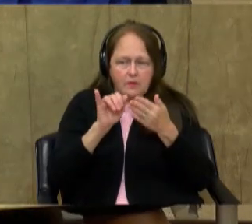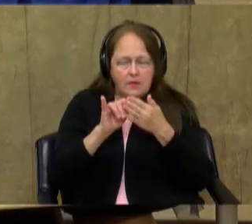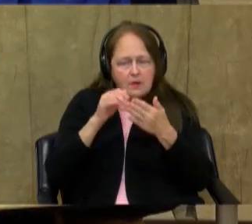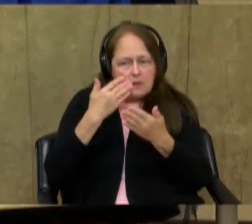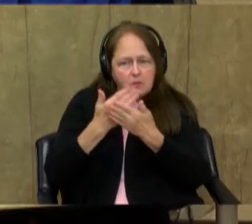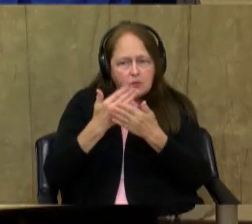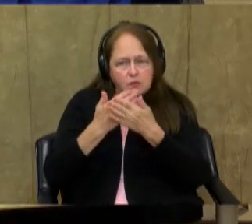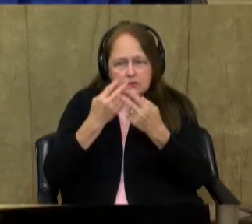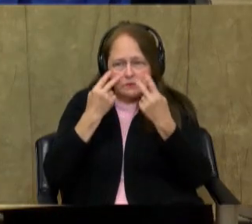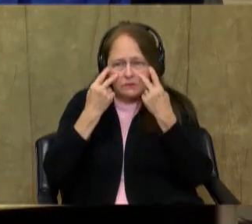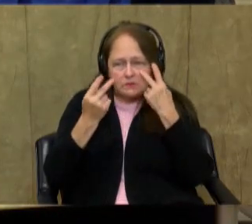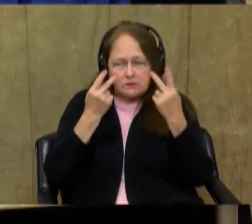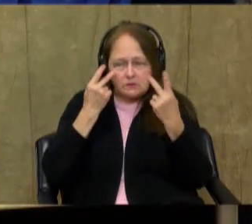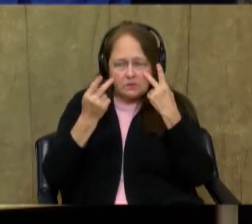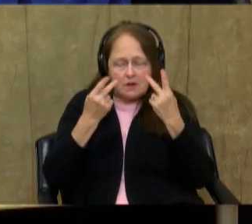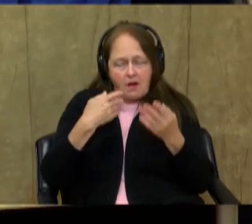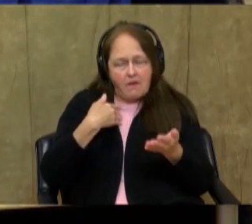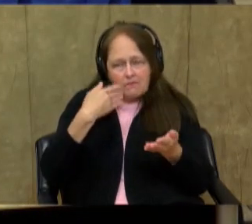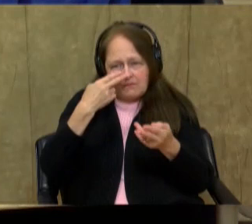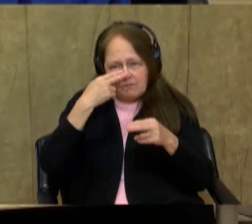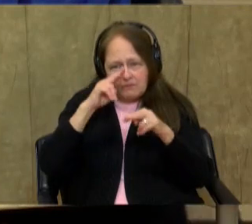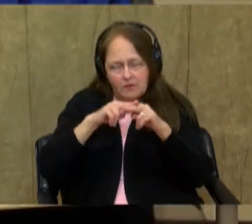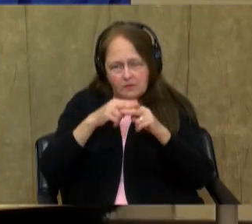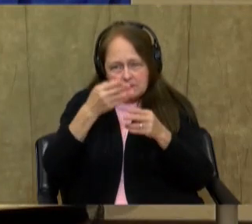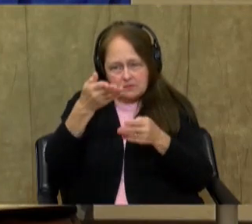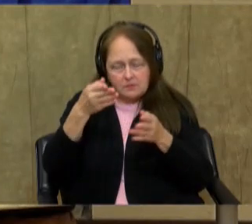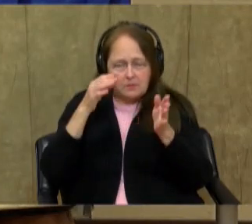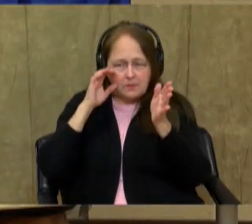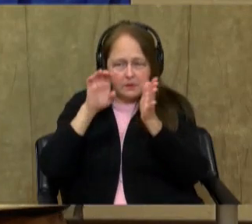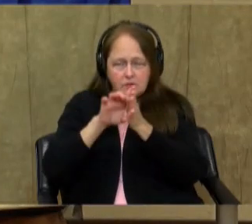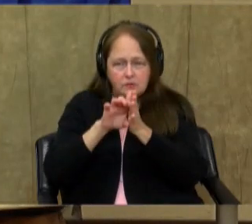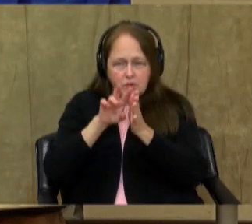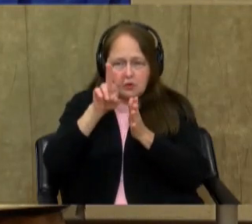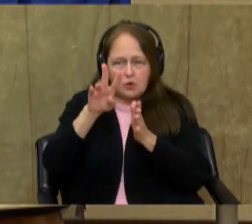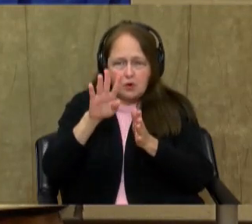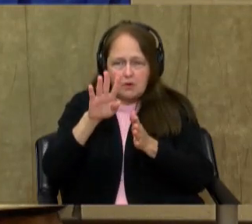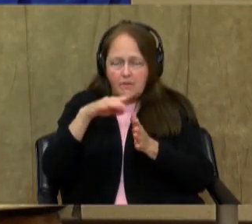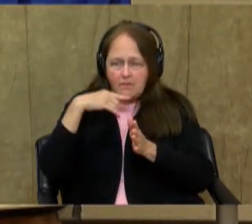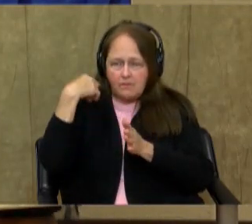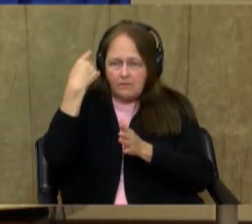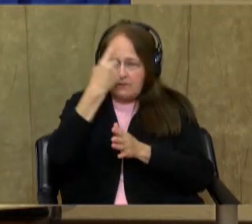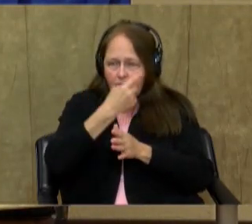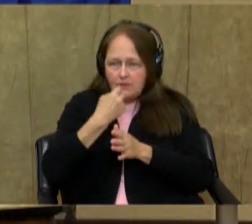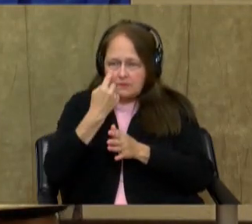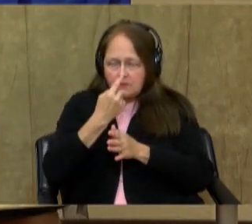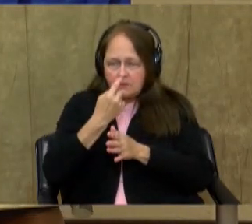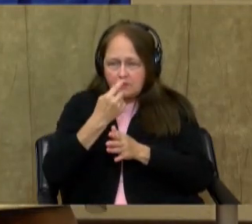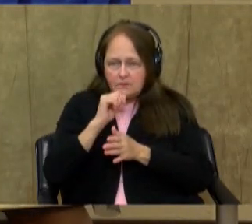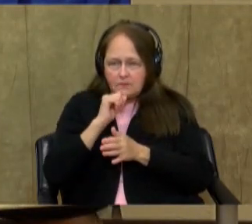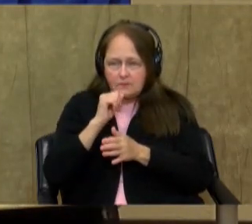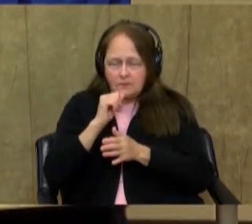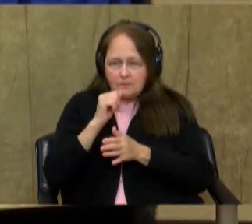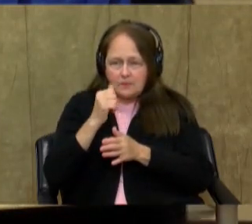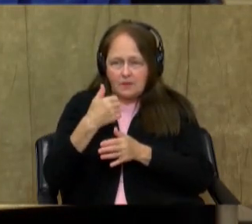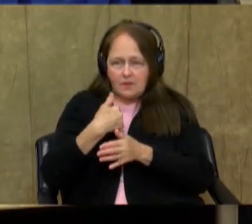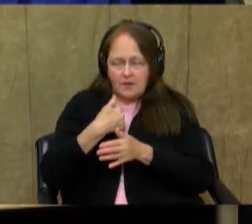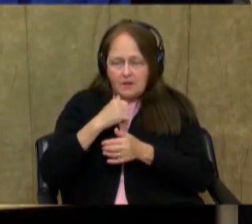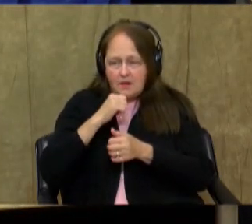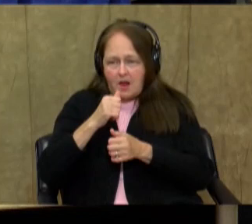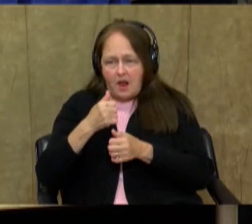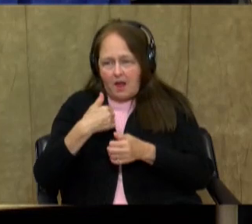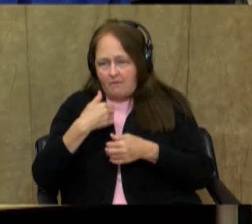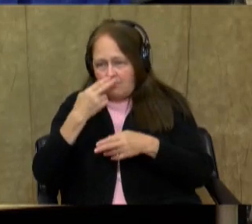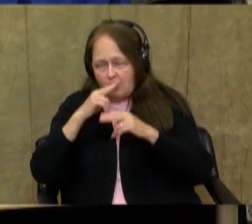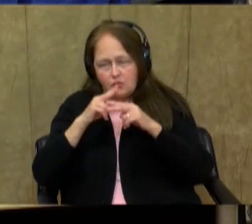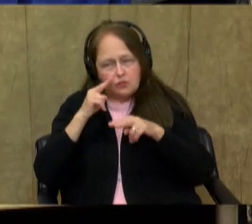proves it. It tells us that they're having fun. For instance, look at her face. That's not the face of someone that's not having